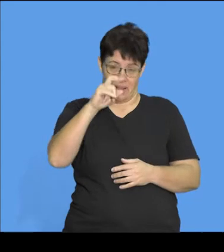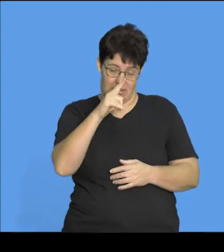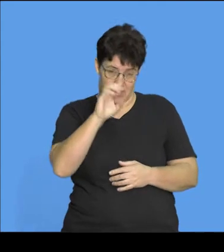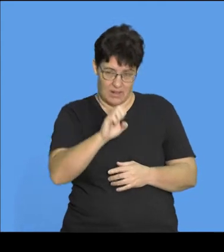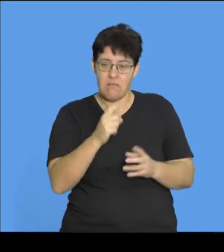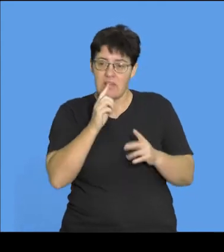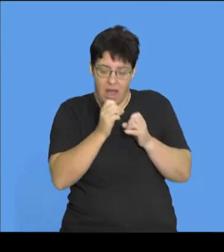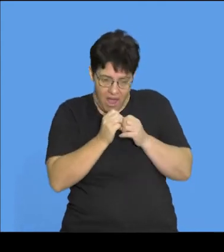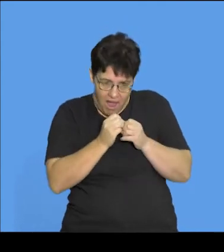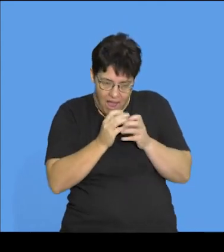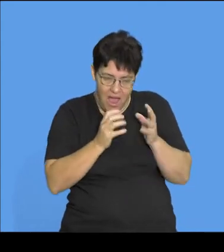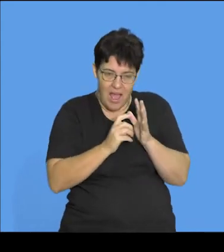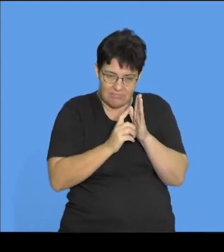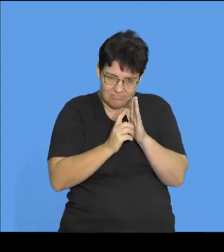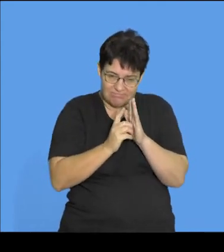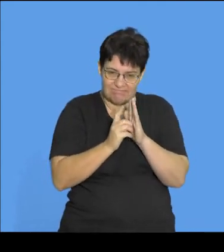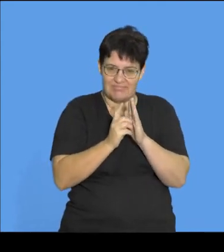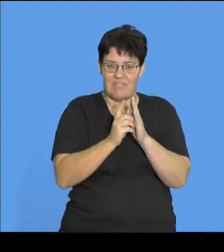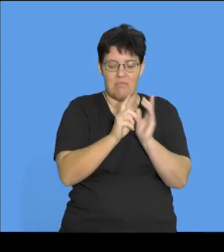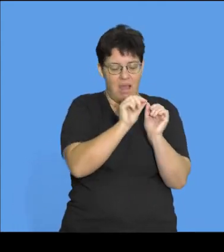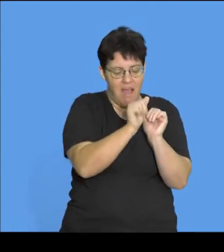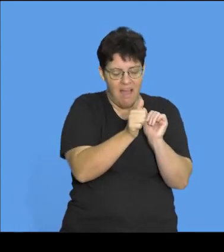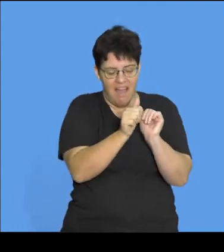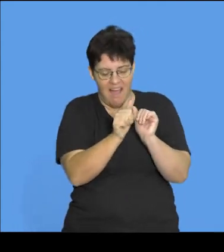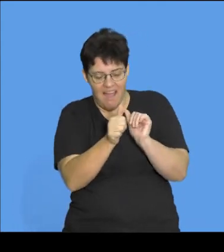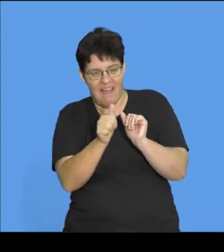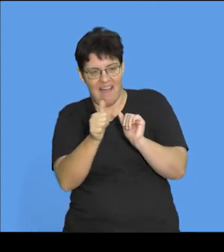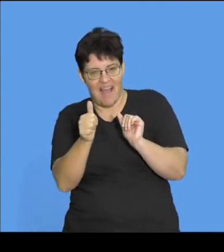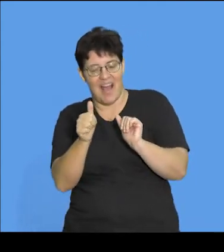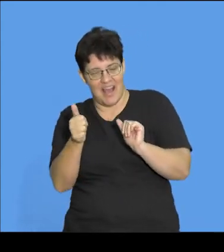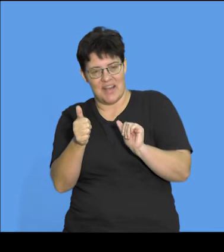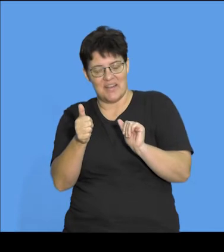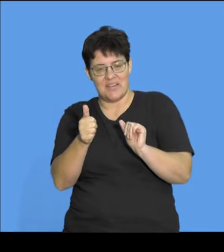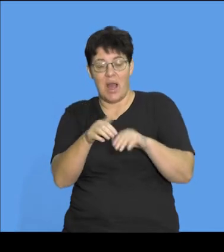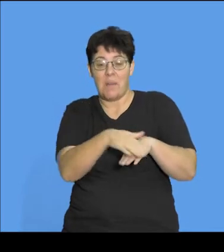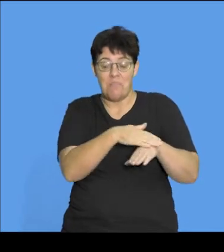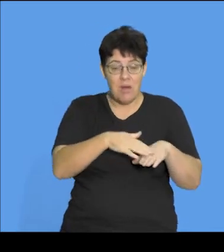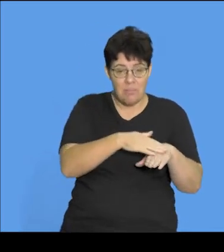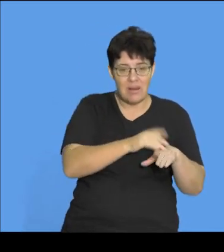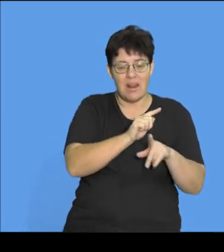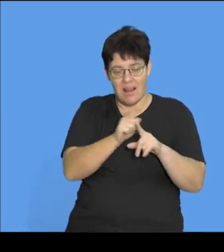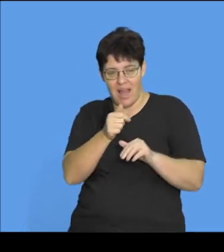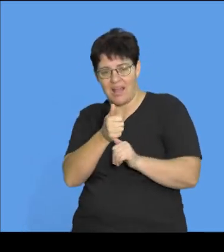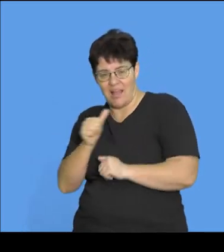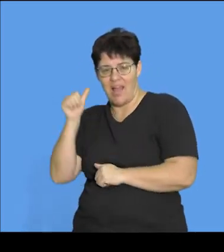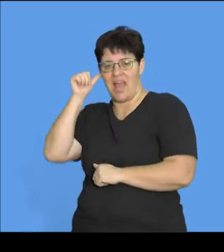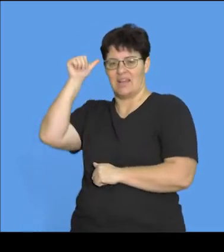and mature gradually from a primary follicle into what we refer to here as a mature